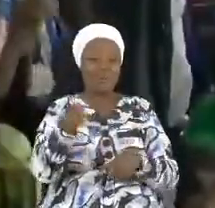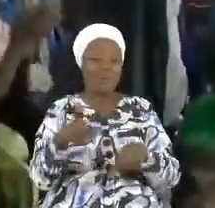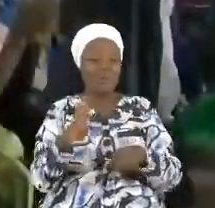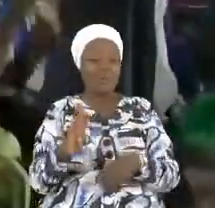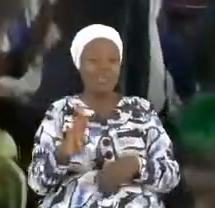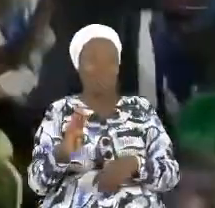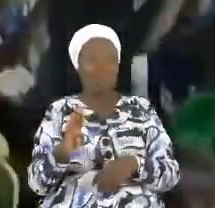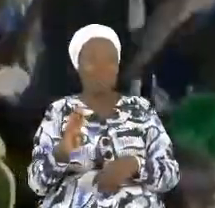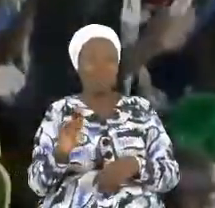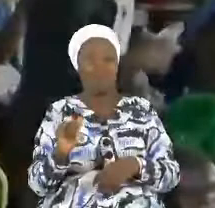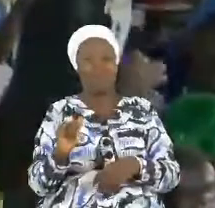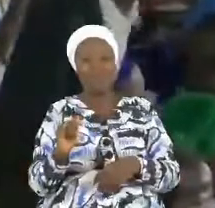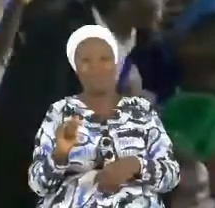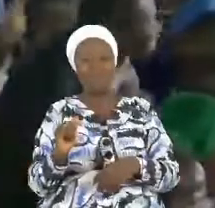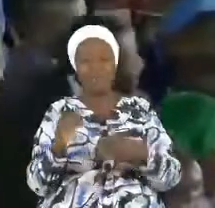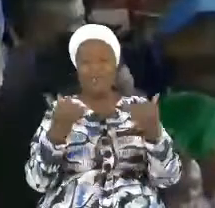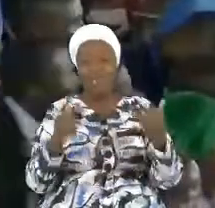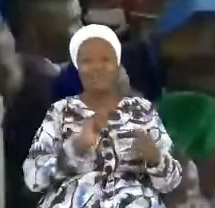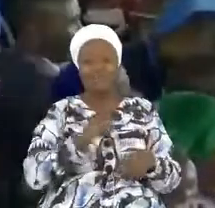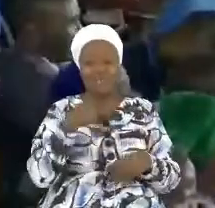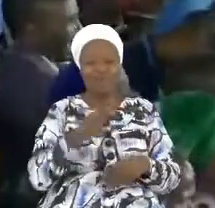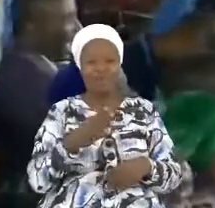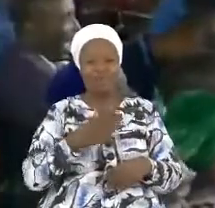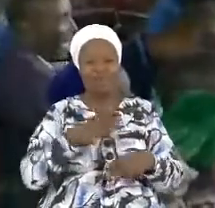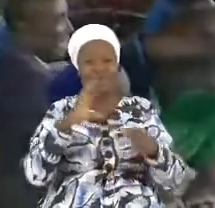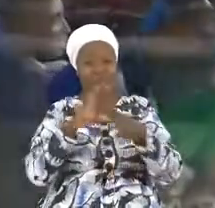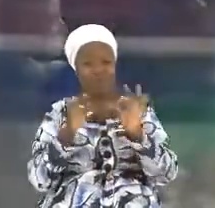me tell you my story. Do you want to hear a story?